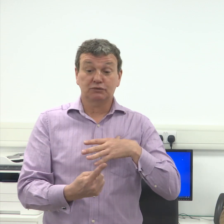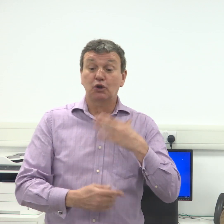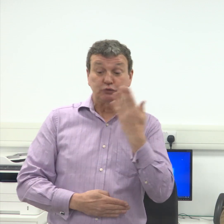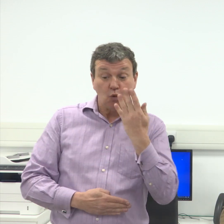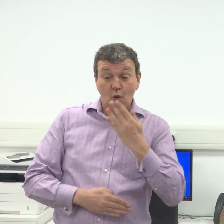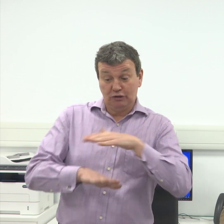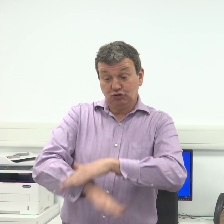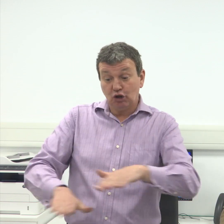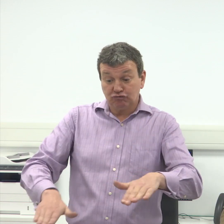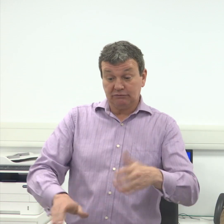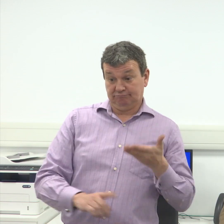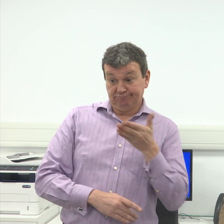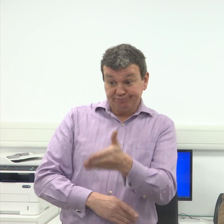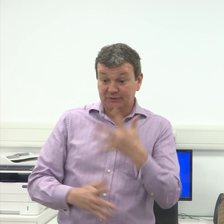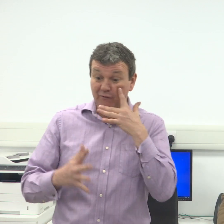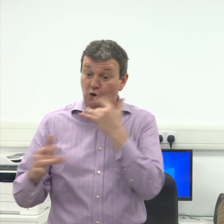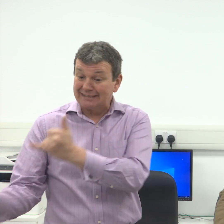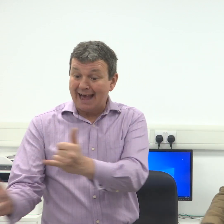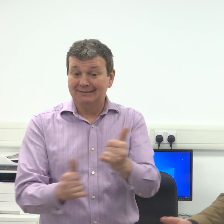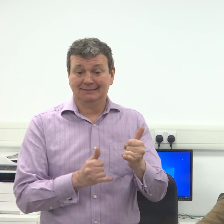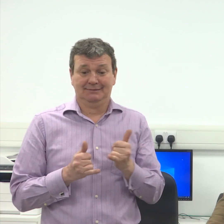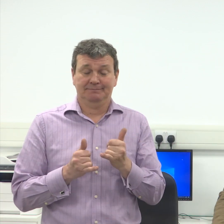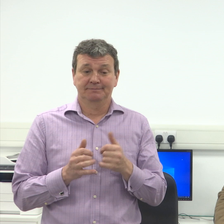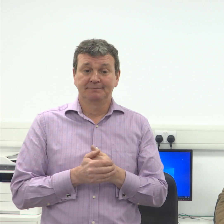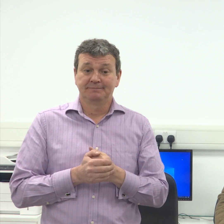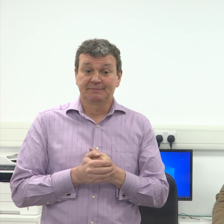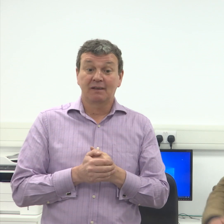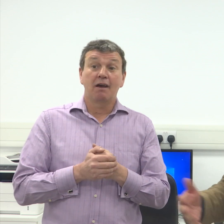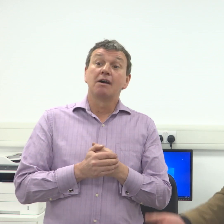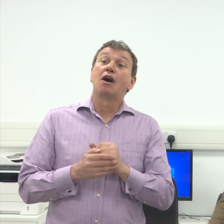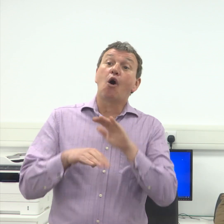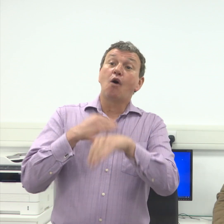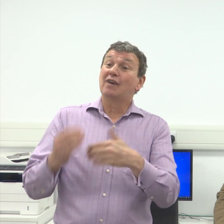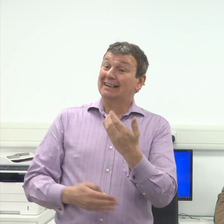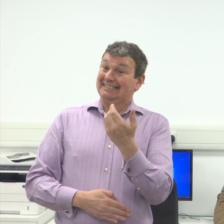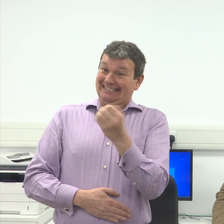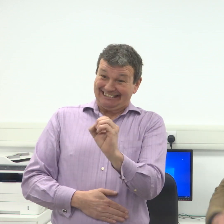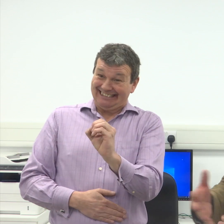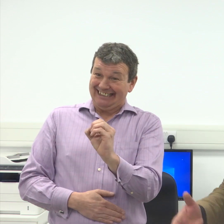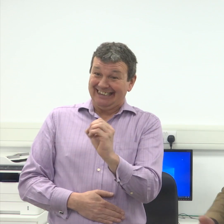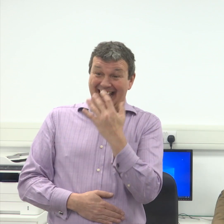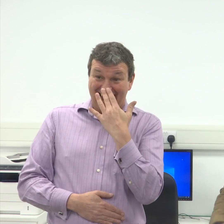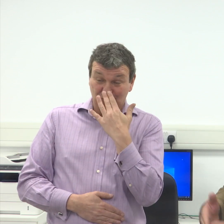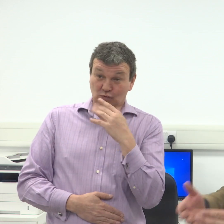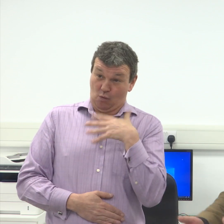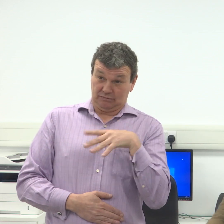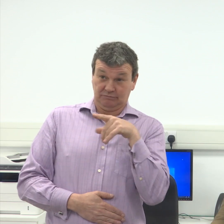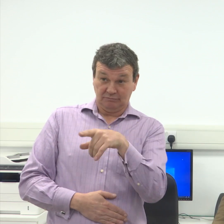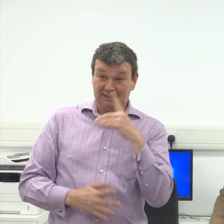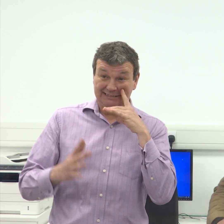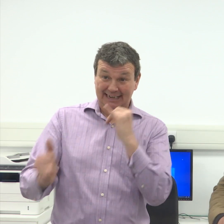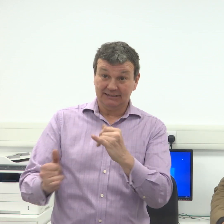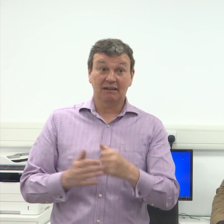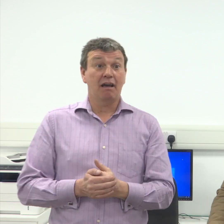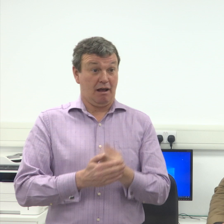their hearing being tested, for the over 60s to have their hearing tested. At the moment, with one